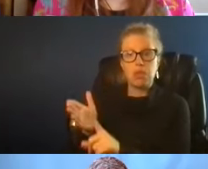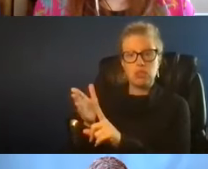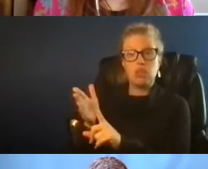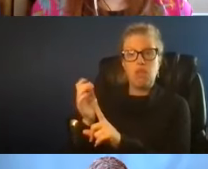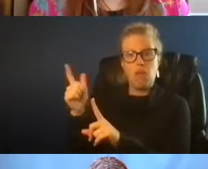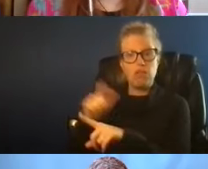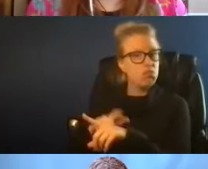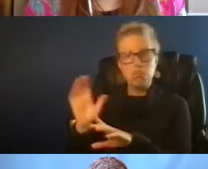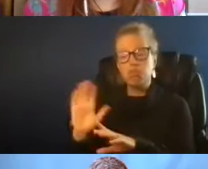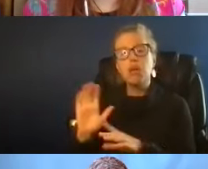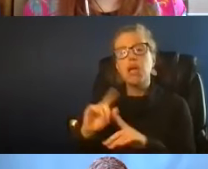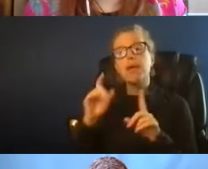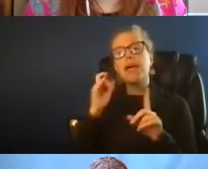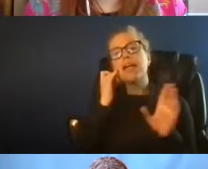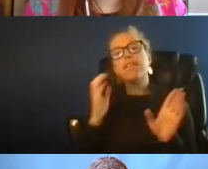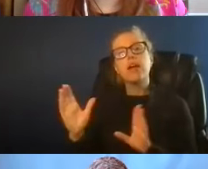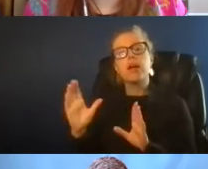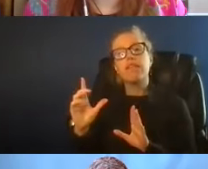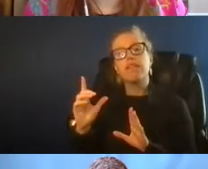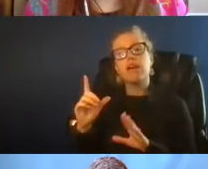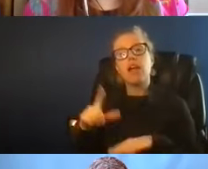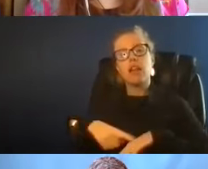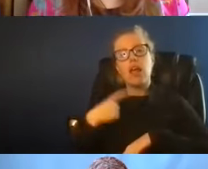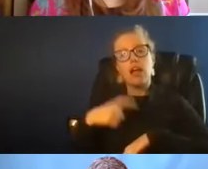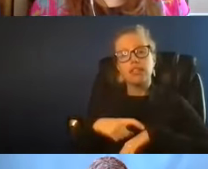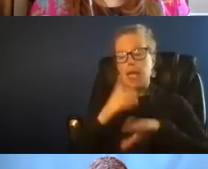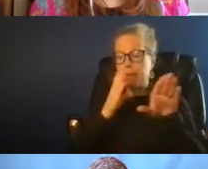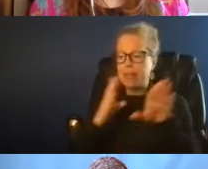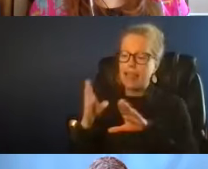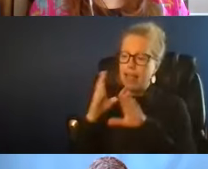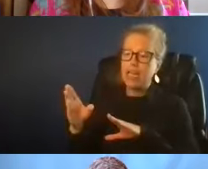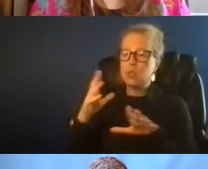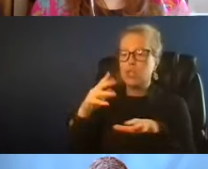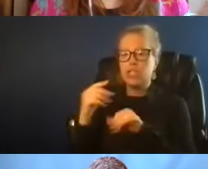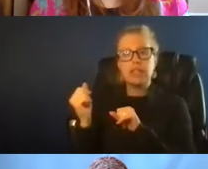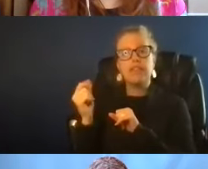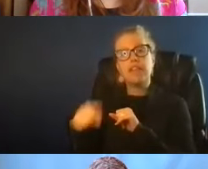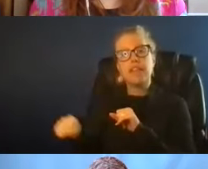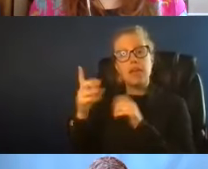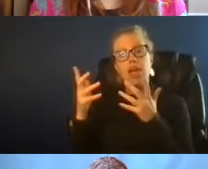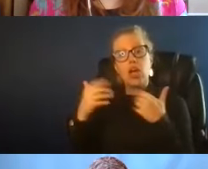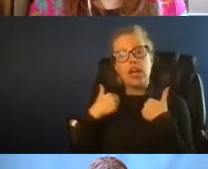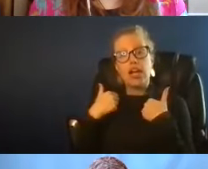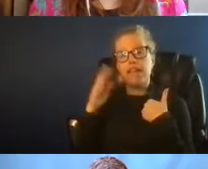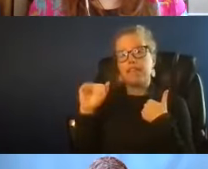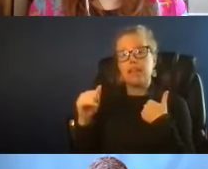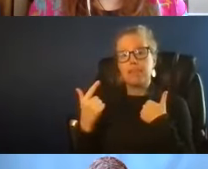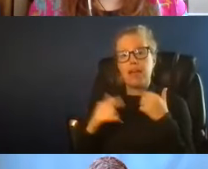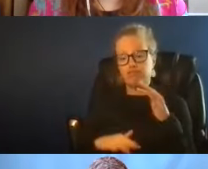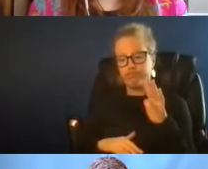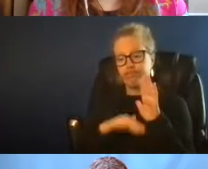If somebody is planning for a long time to leave, they might already have this bag full of